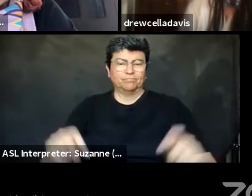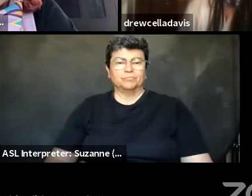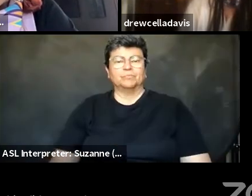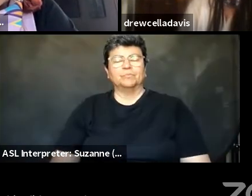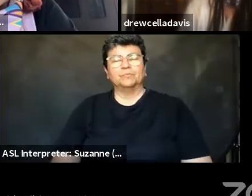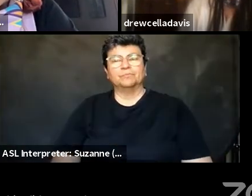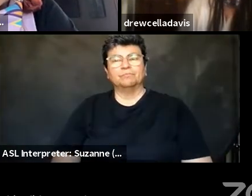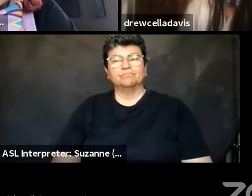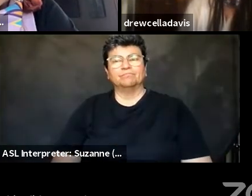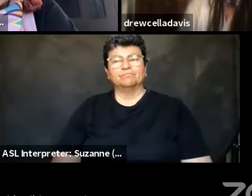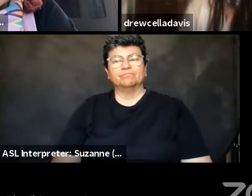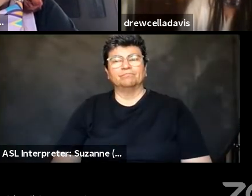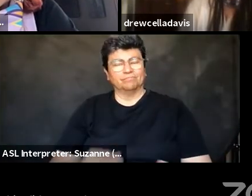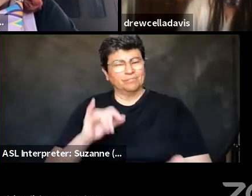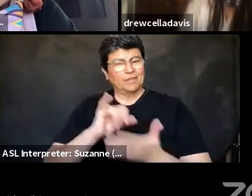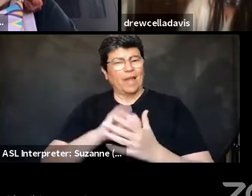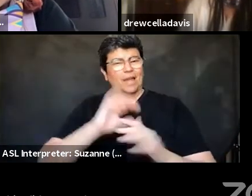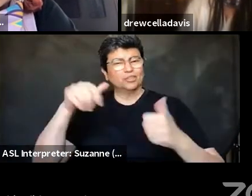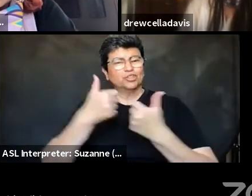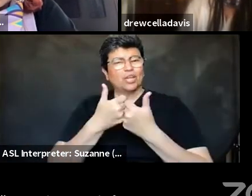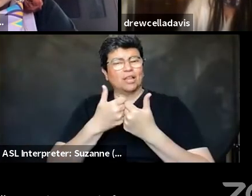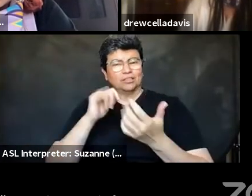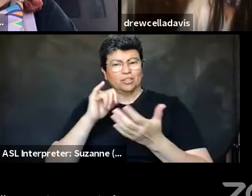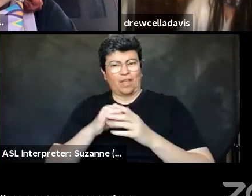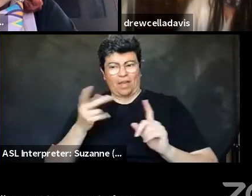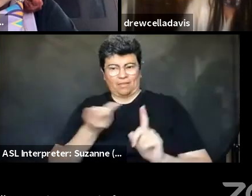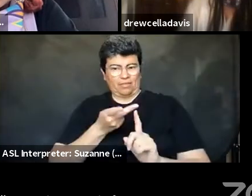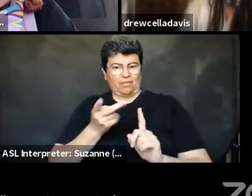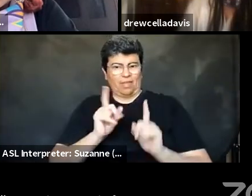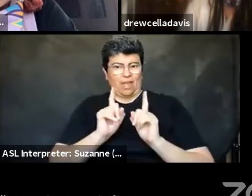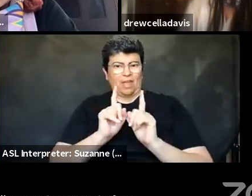just all of the challenges that were before them.